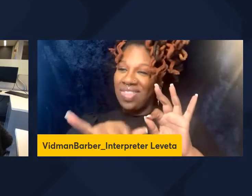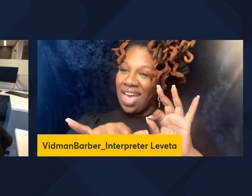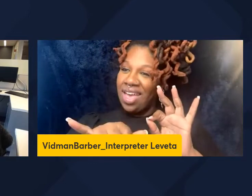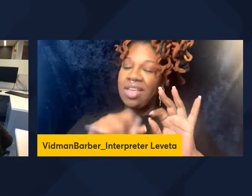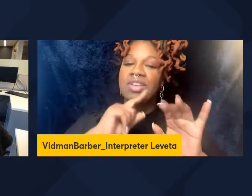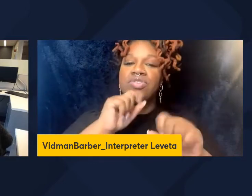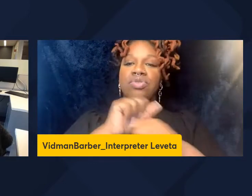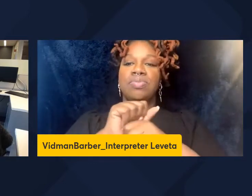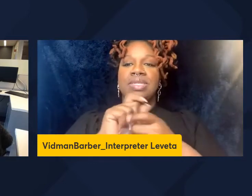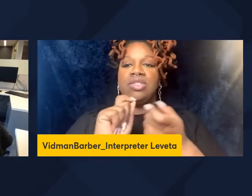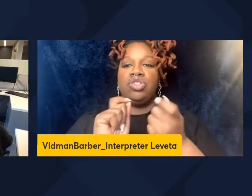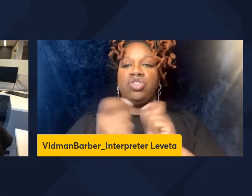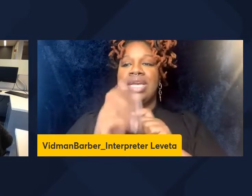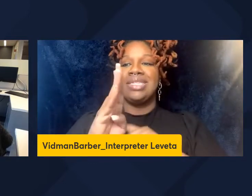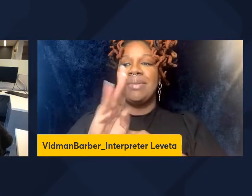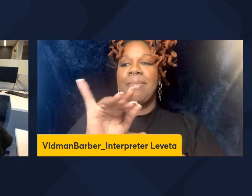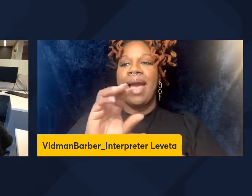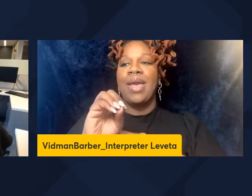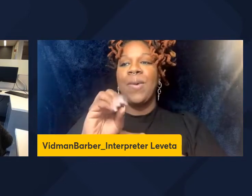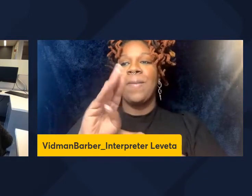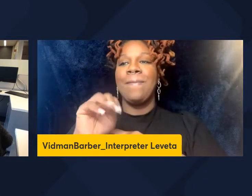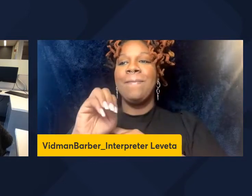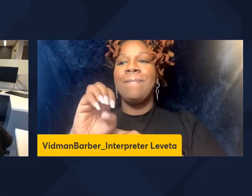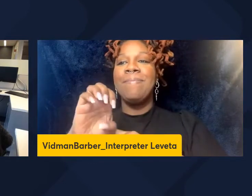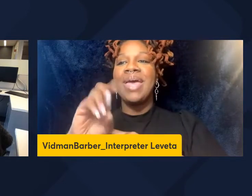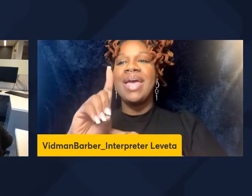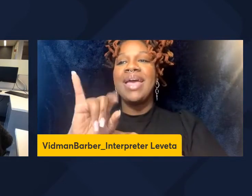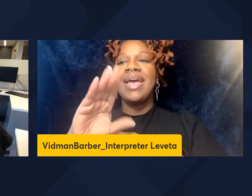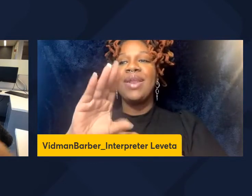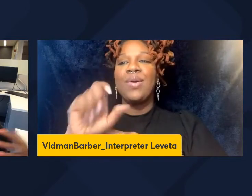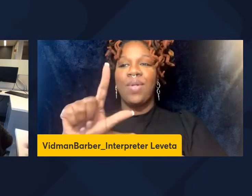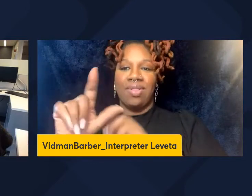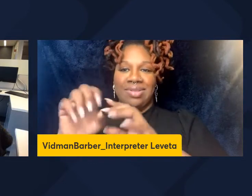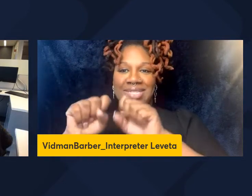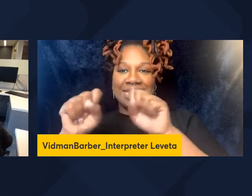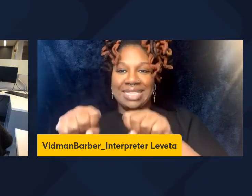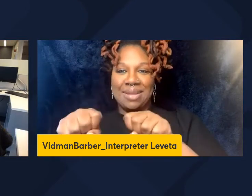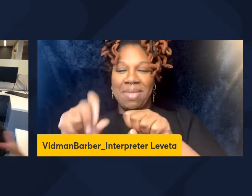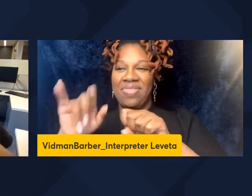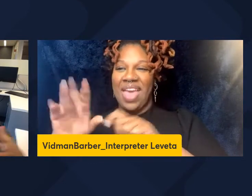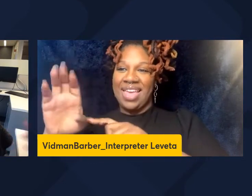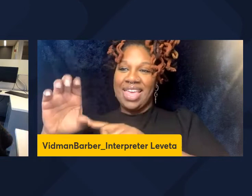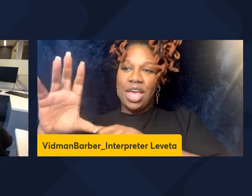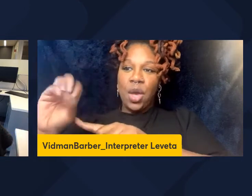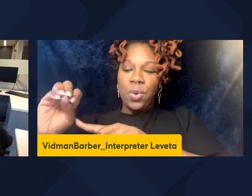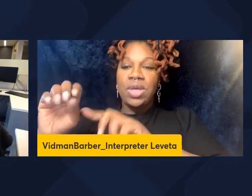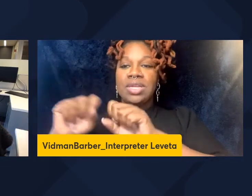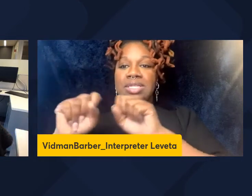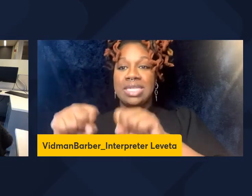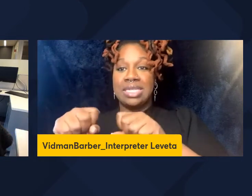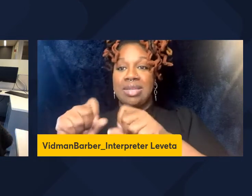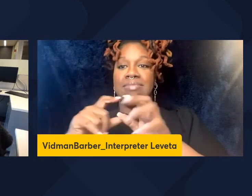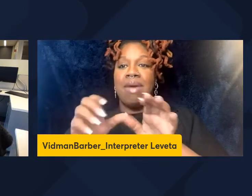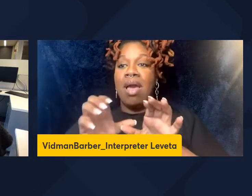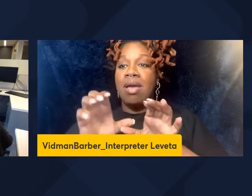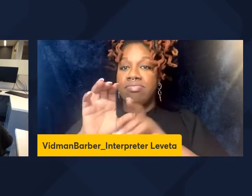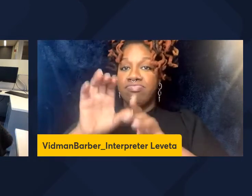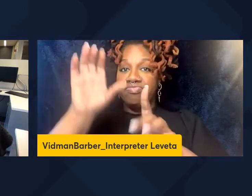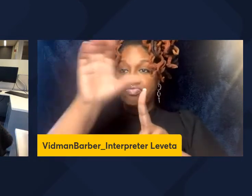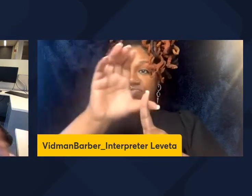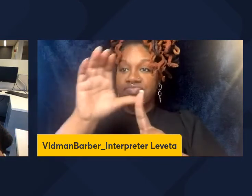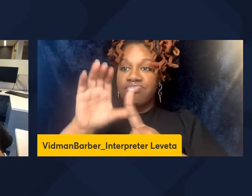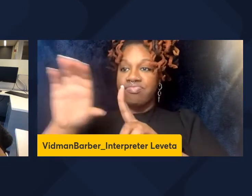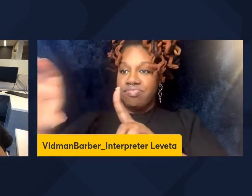the biomedical system, the ecosystem. And look, by dividing it out and having ambassadors who are helping you